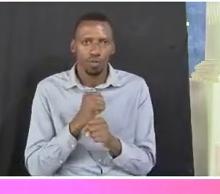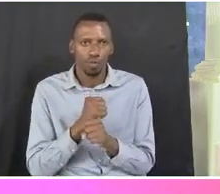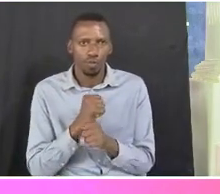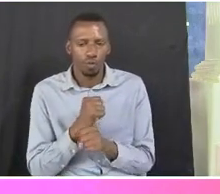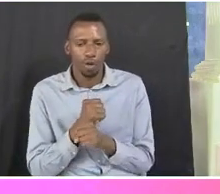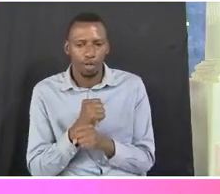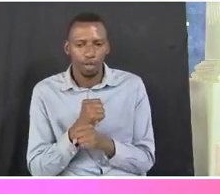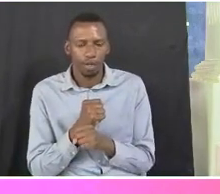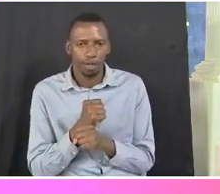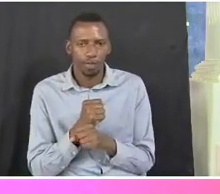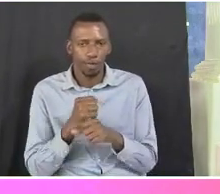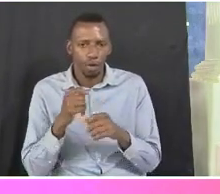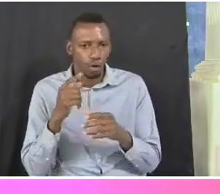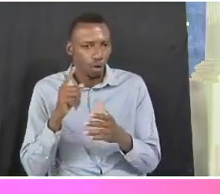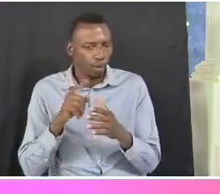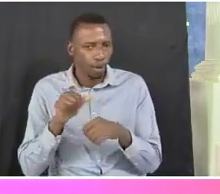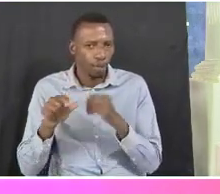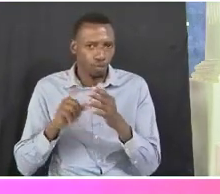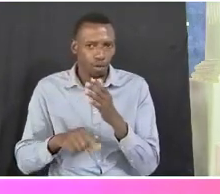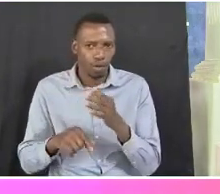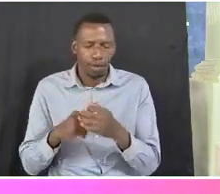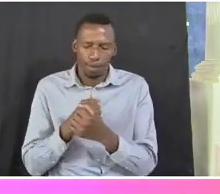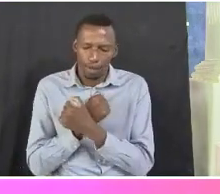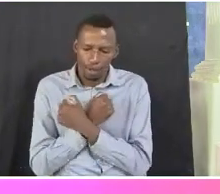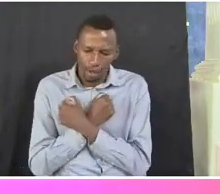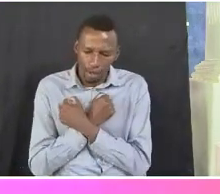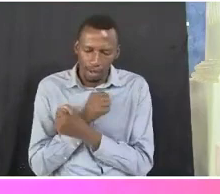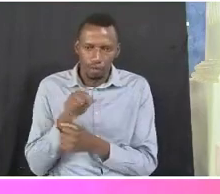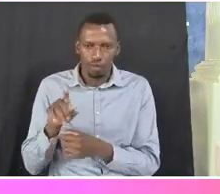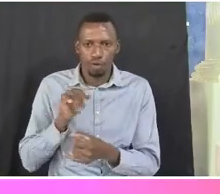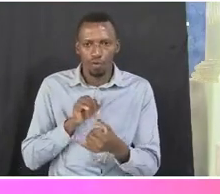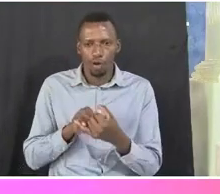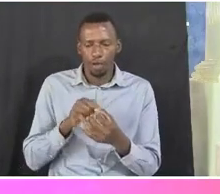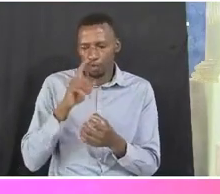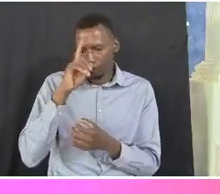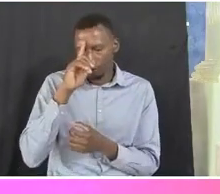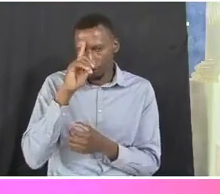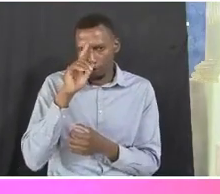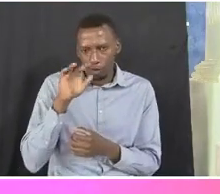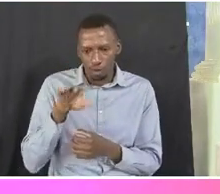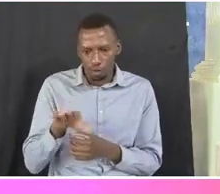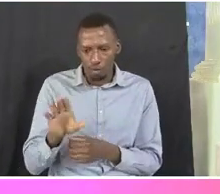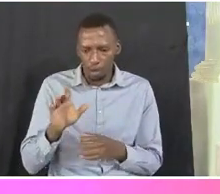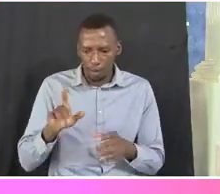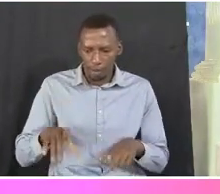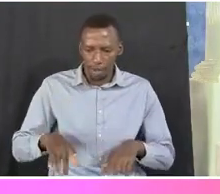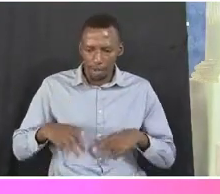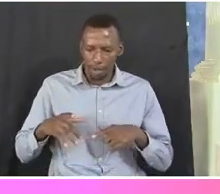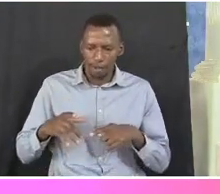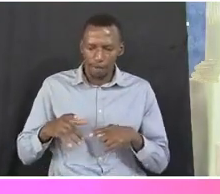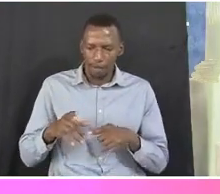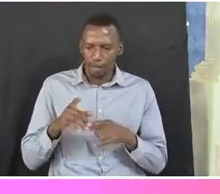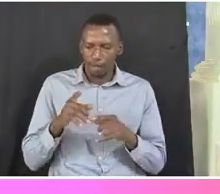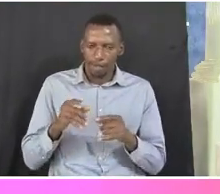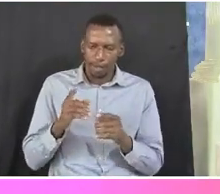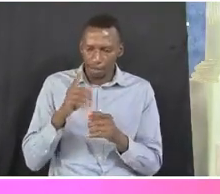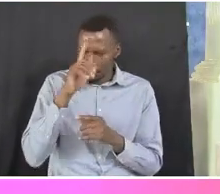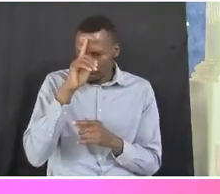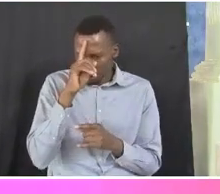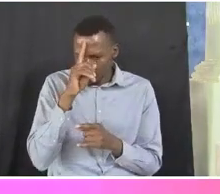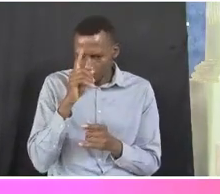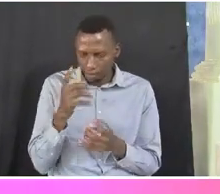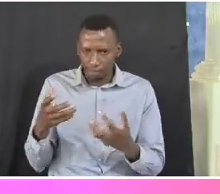your spouse. Start working on genuinely committing your life to that spouse. Start